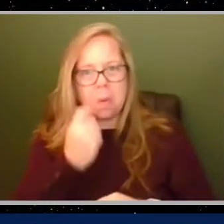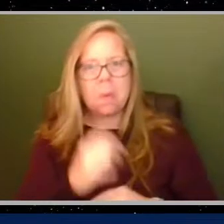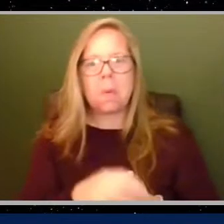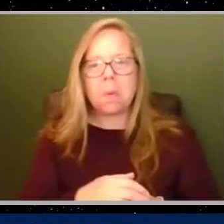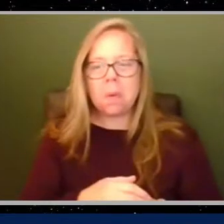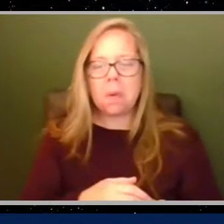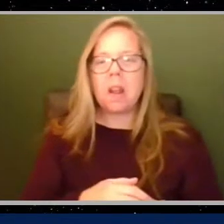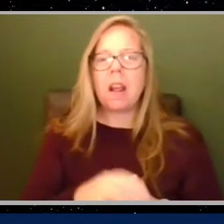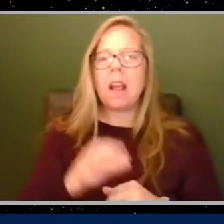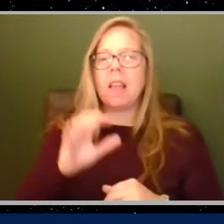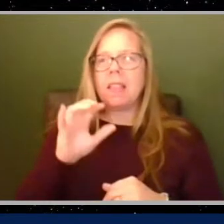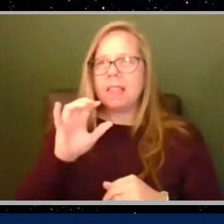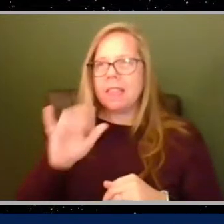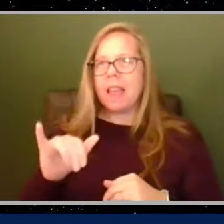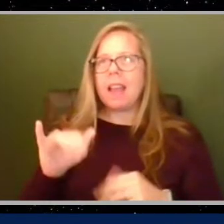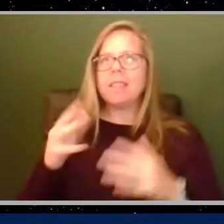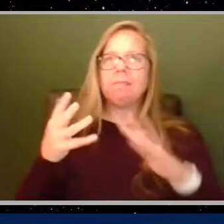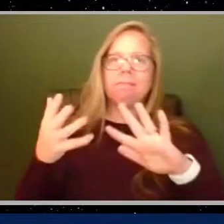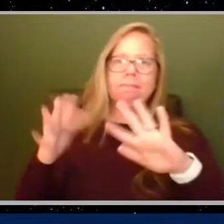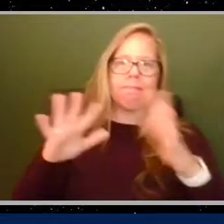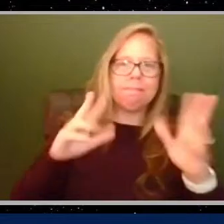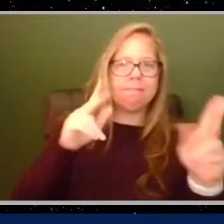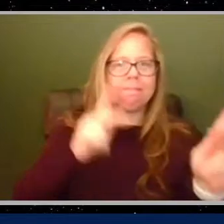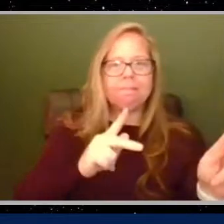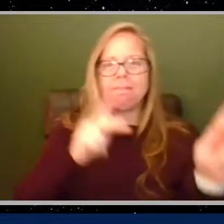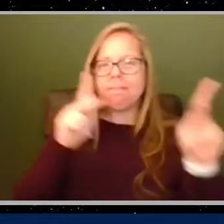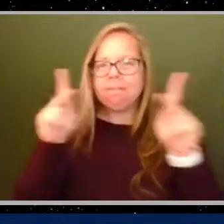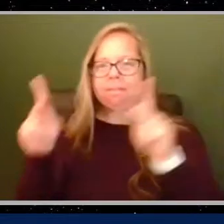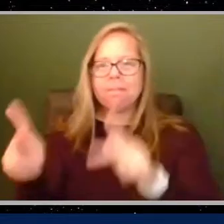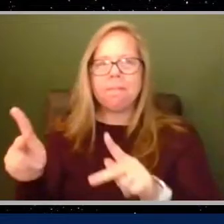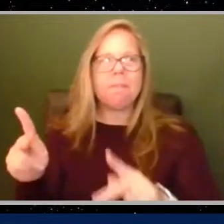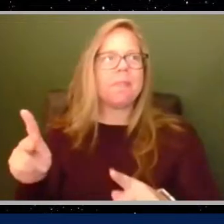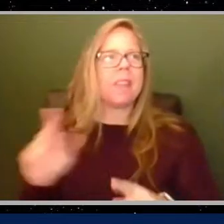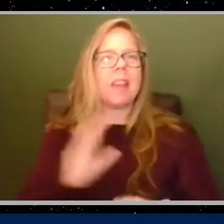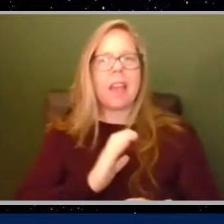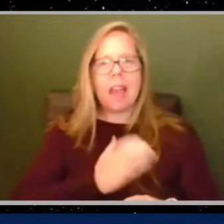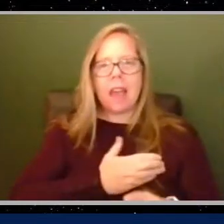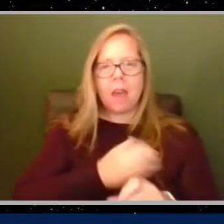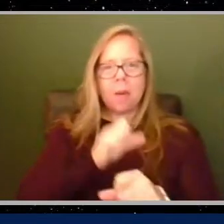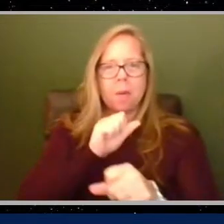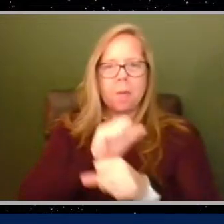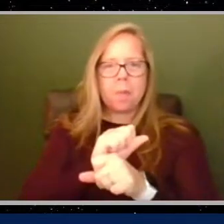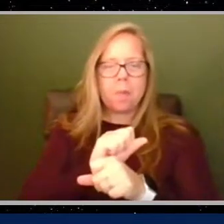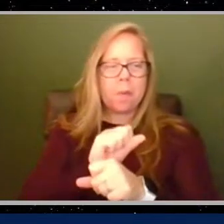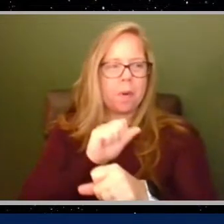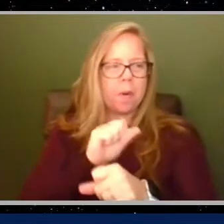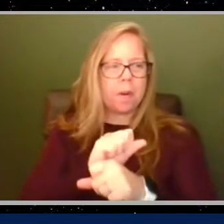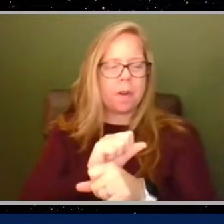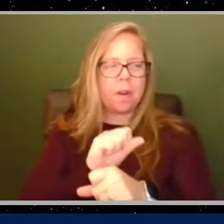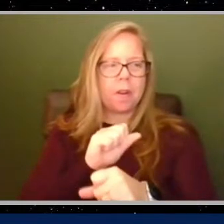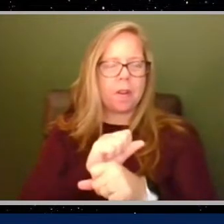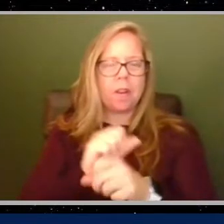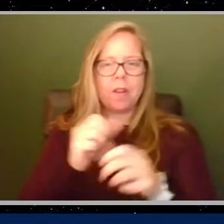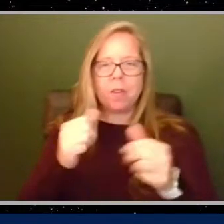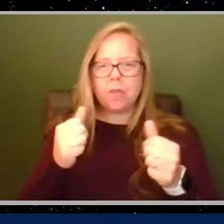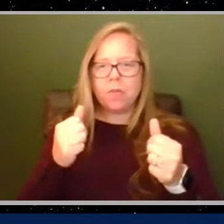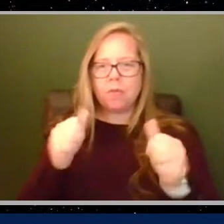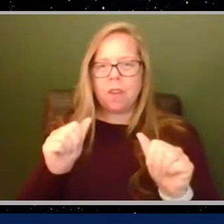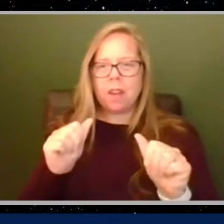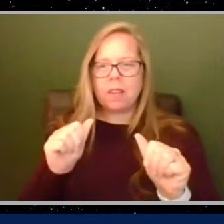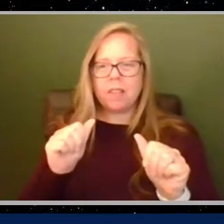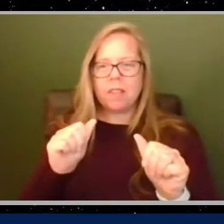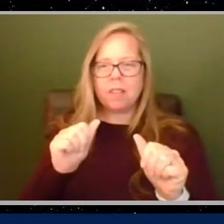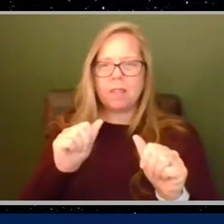that would mirror in some ways what we have done for converting, our